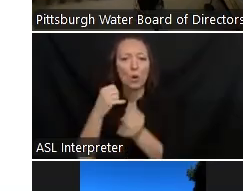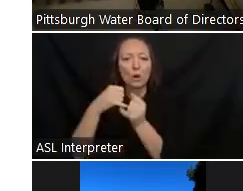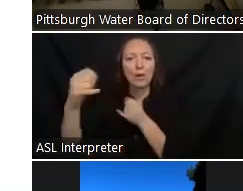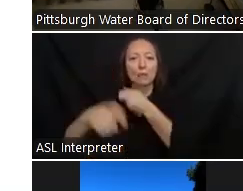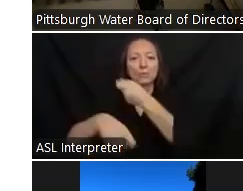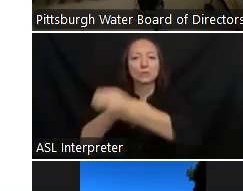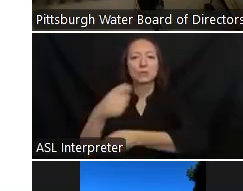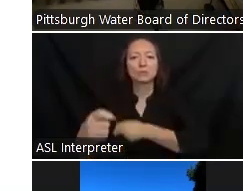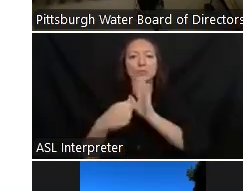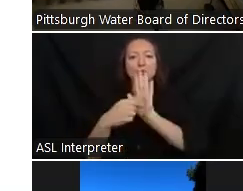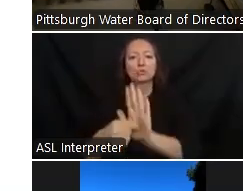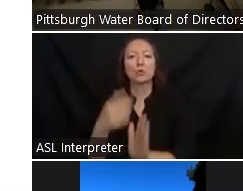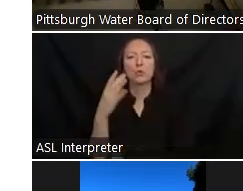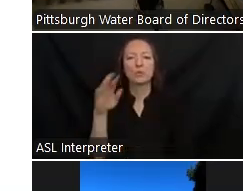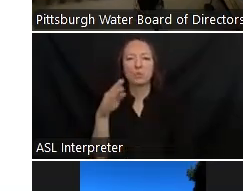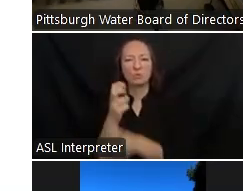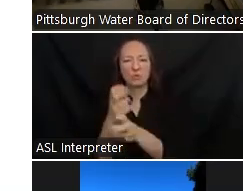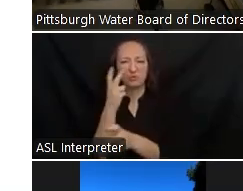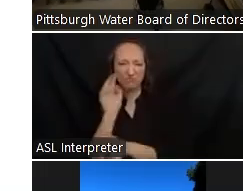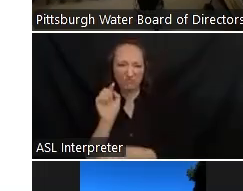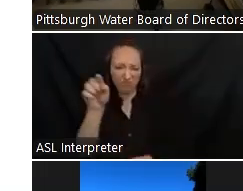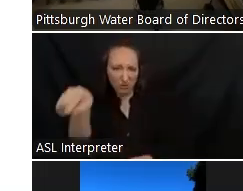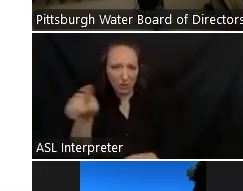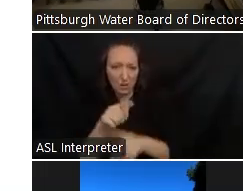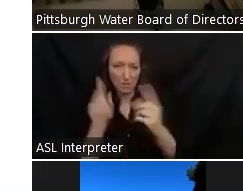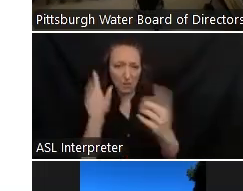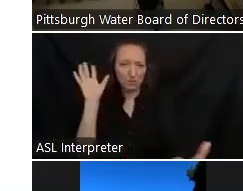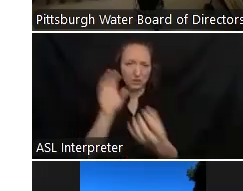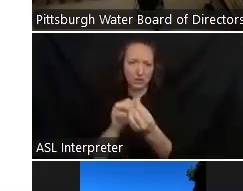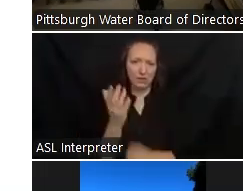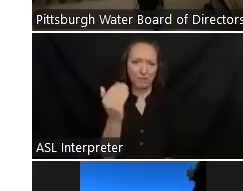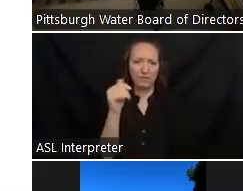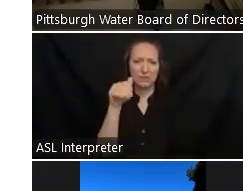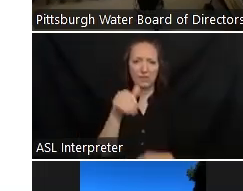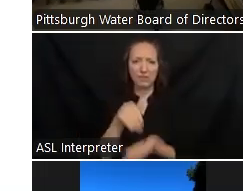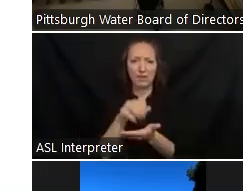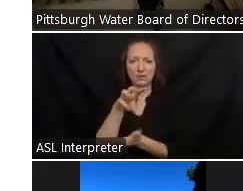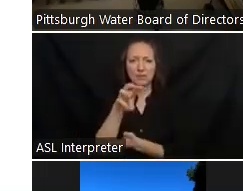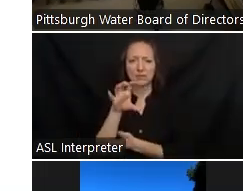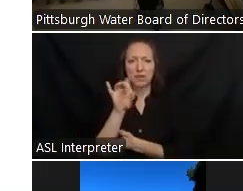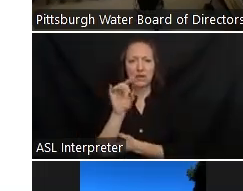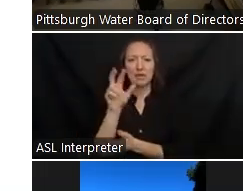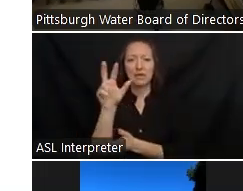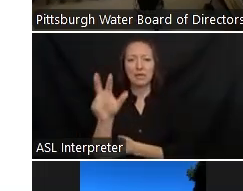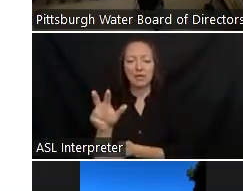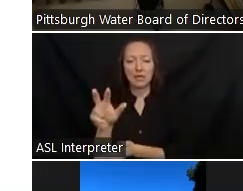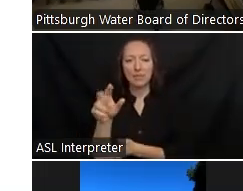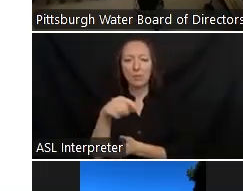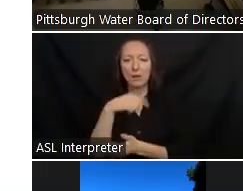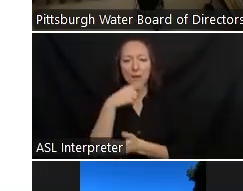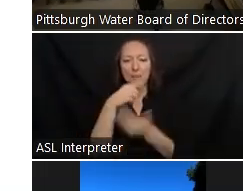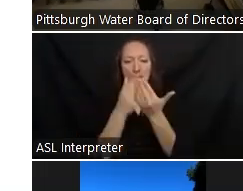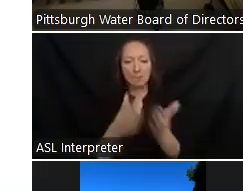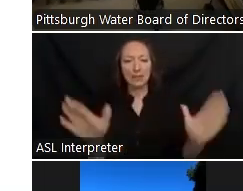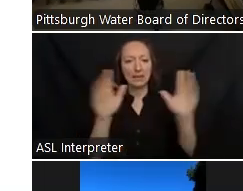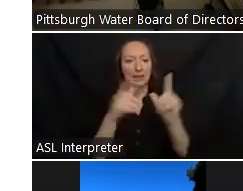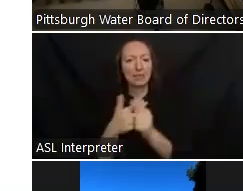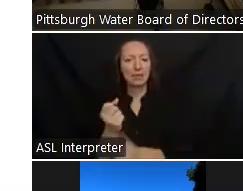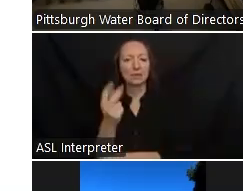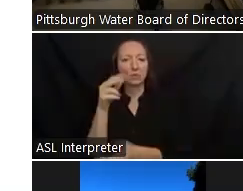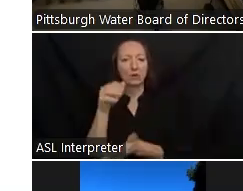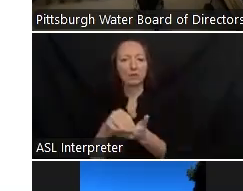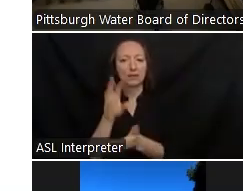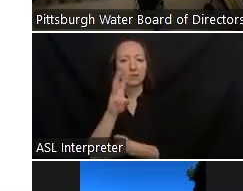of 15,683 public and 12,069 private side lead service lines have been replaced